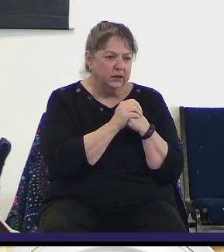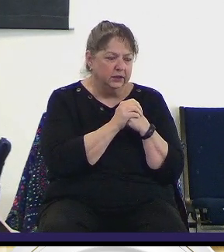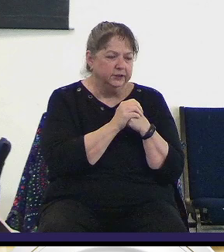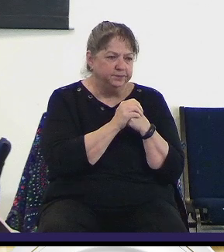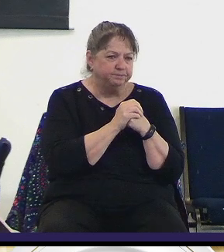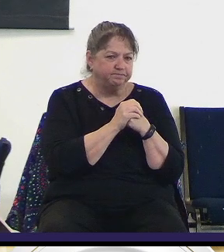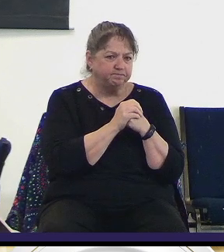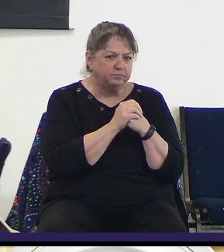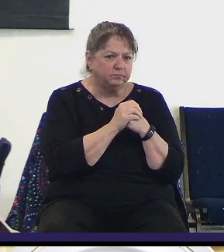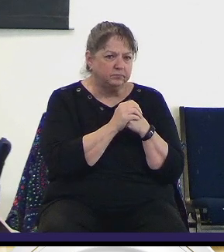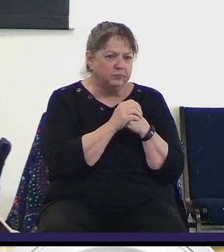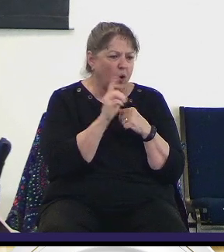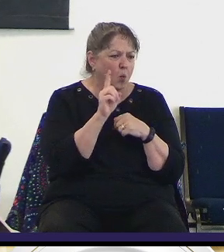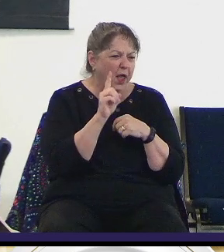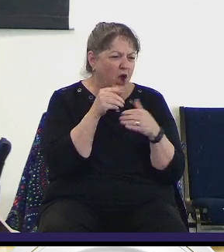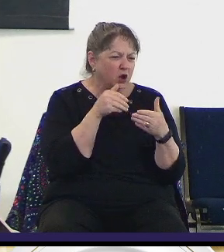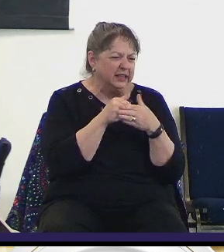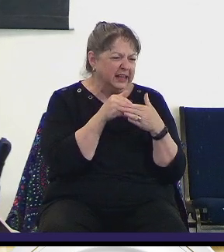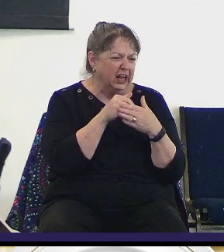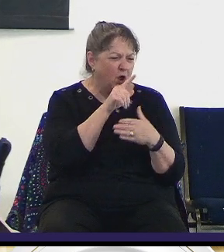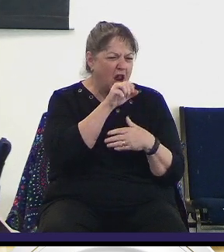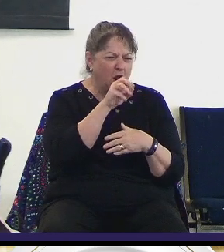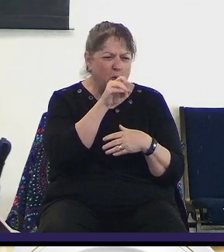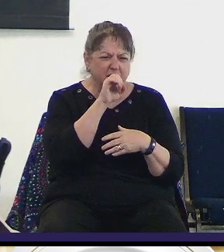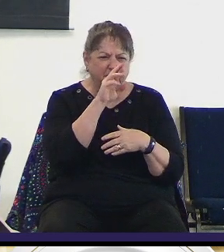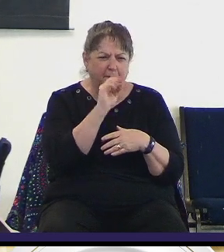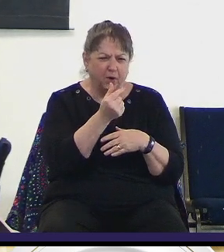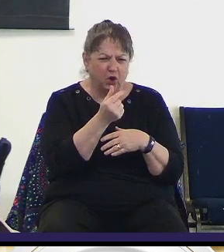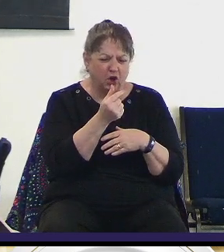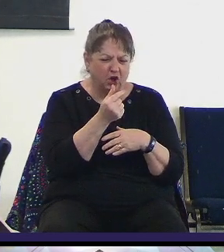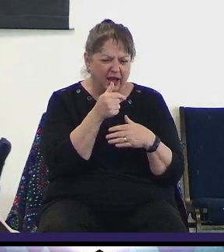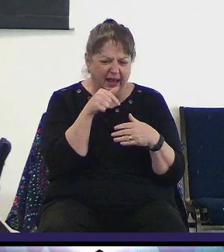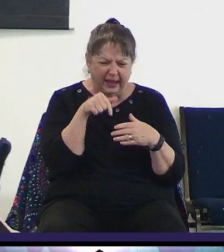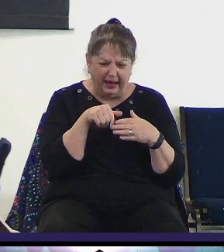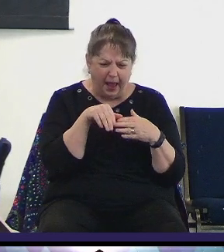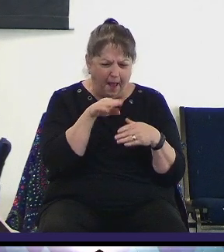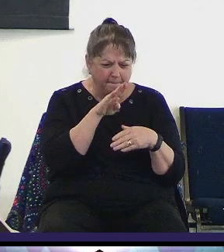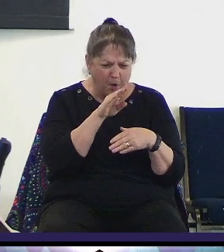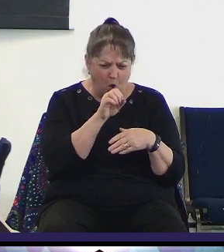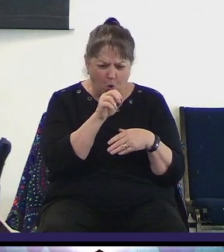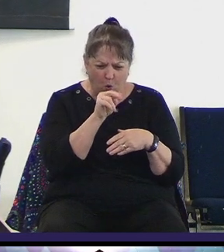And the end of the month is our food fellowship. So are there any other announcements?